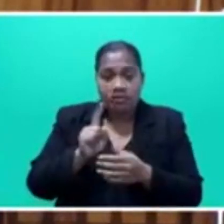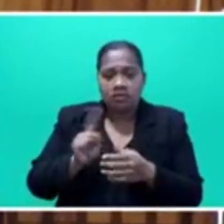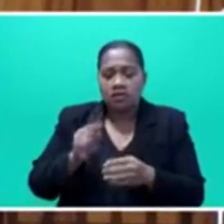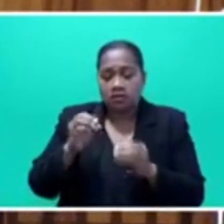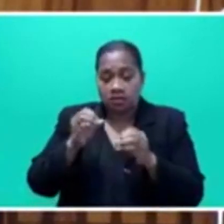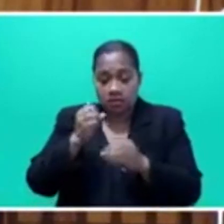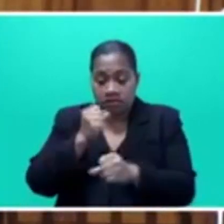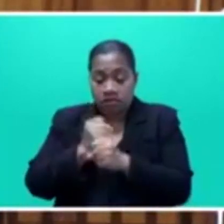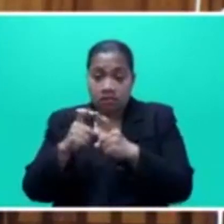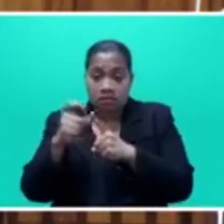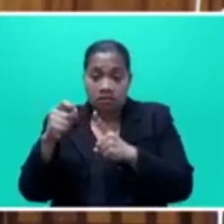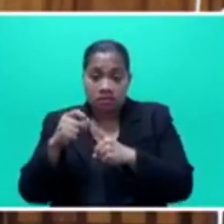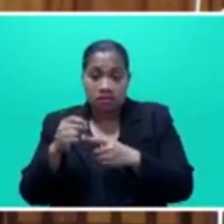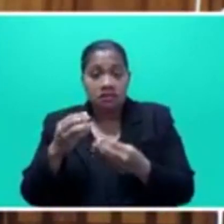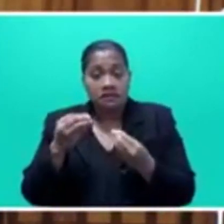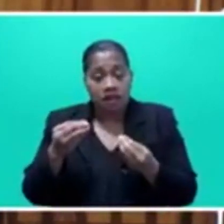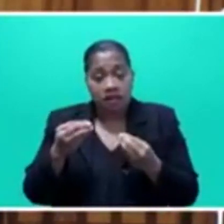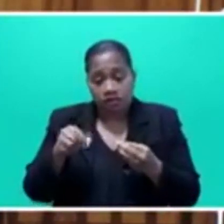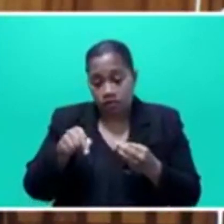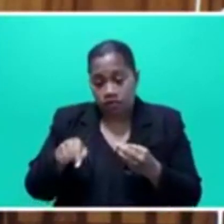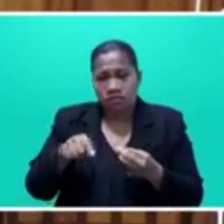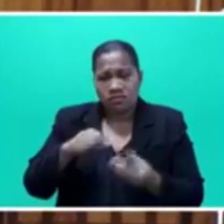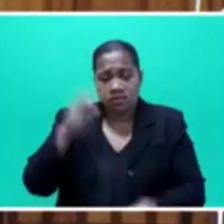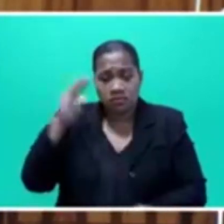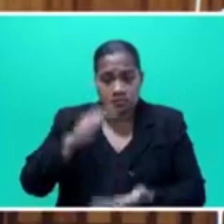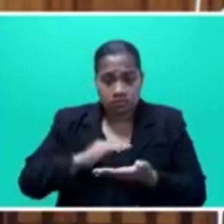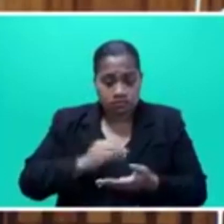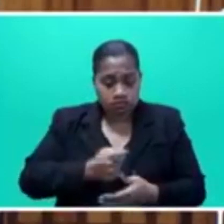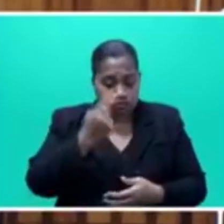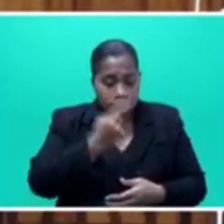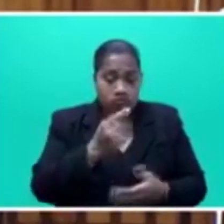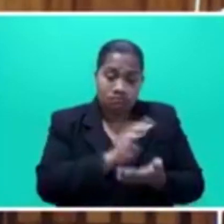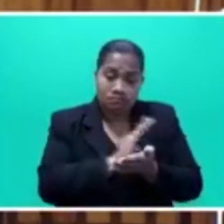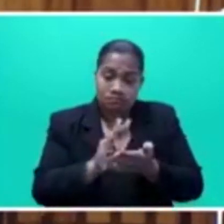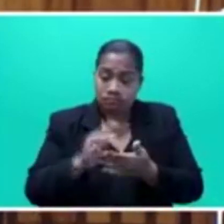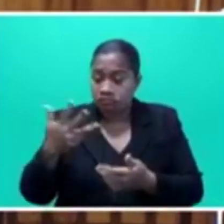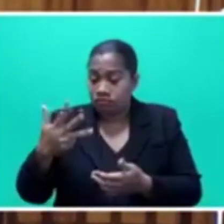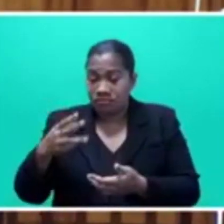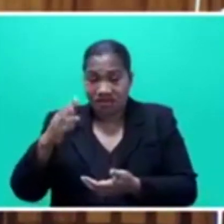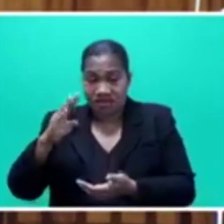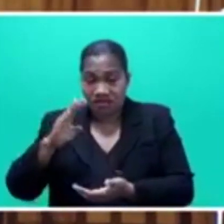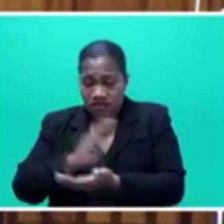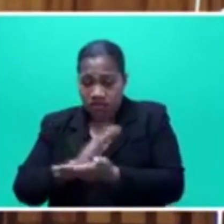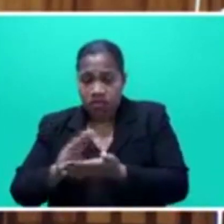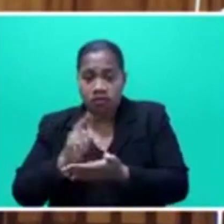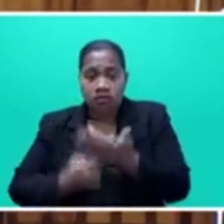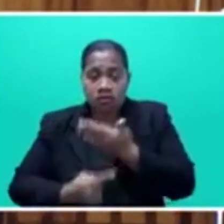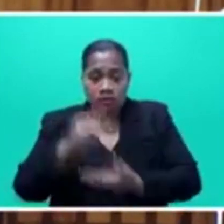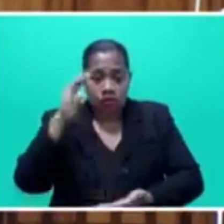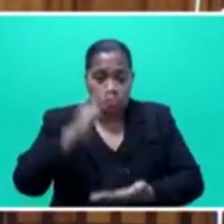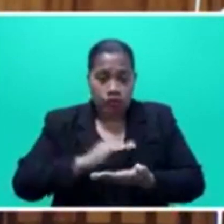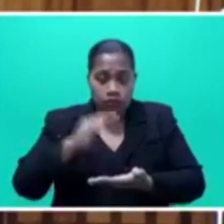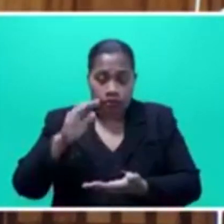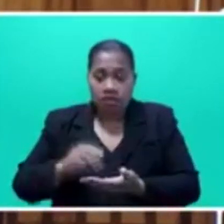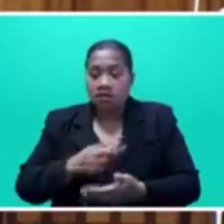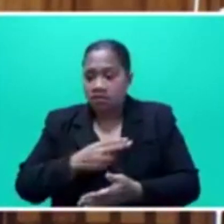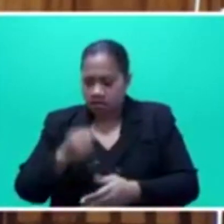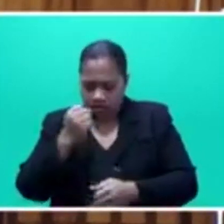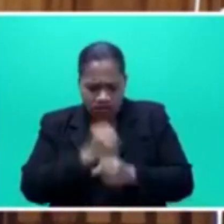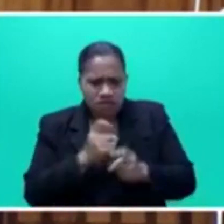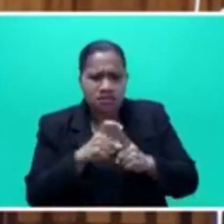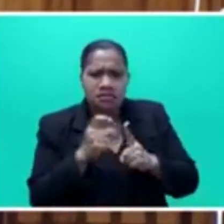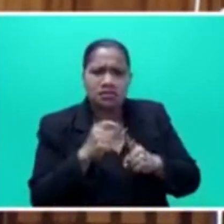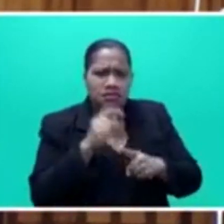GDP value has gone down, it's gone down from 11 billion to 9 billion, obviously your debt to GDP ratio will increase.